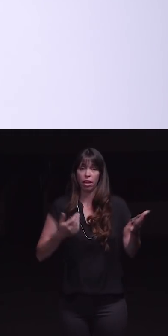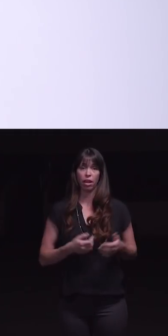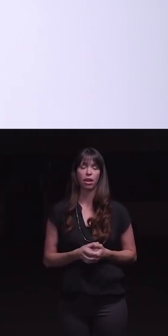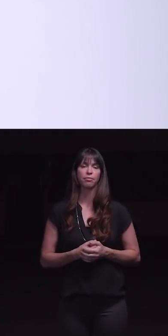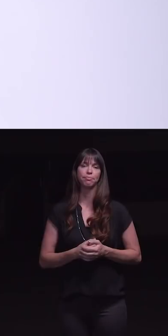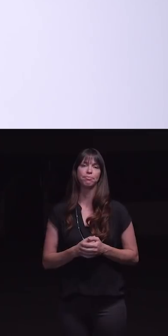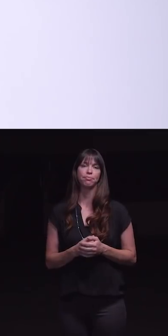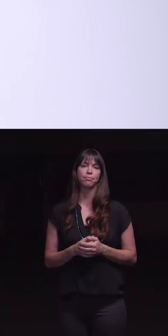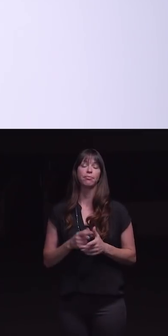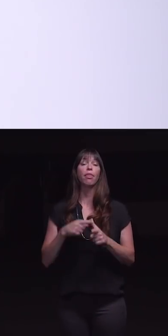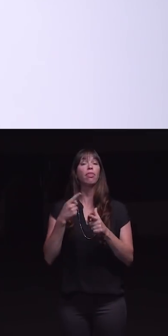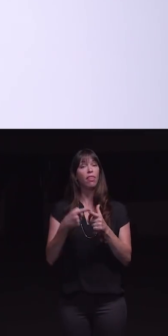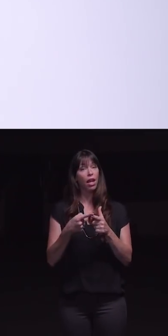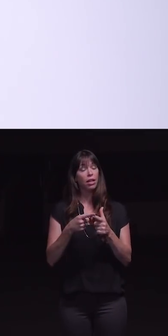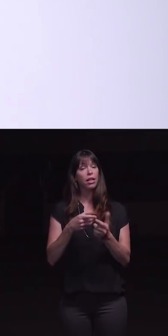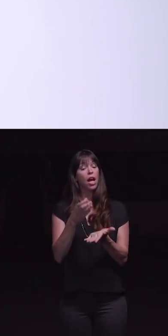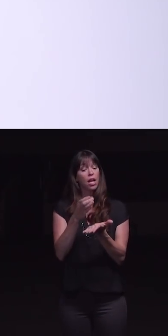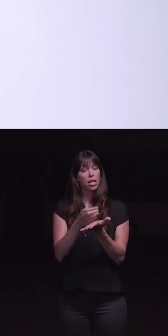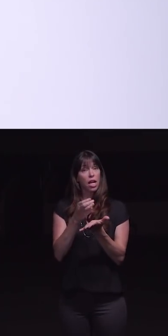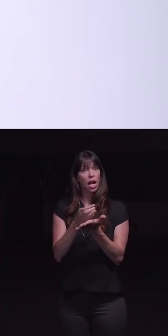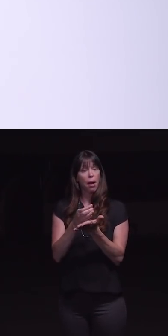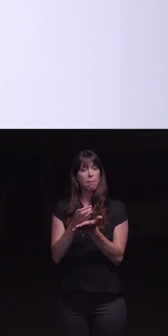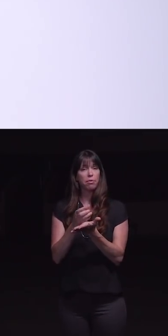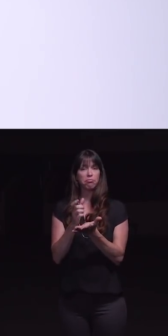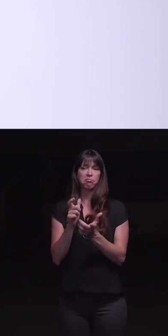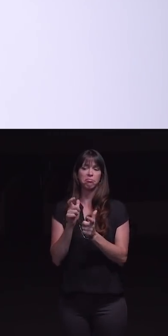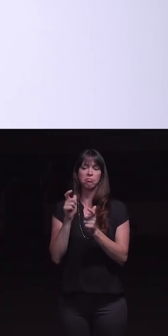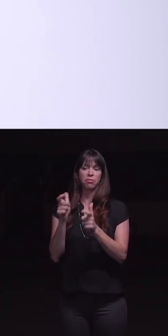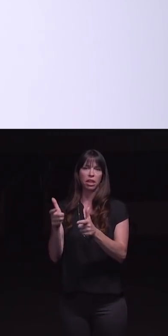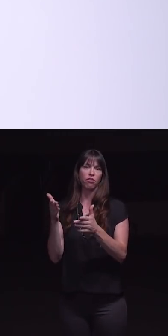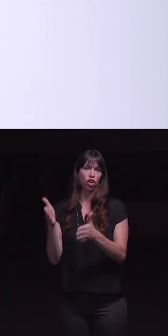a cupbearer. Now, a cupbearer was